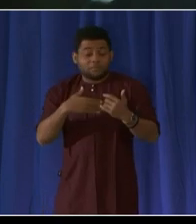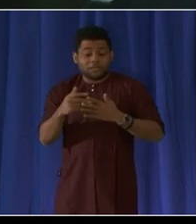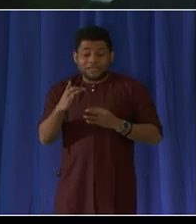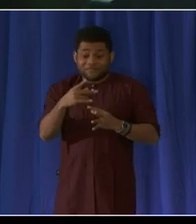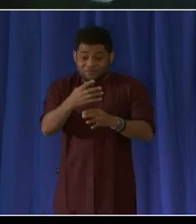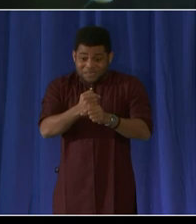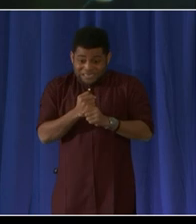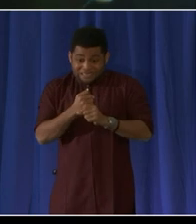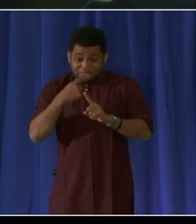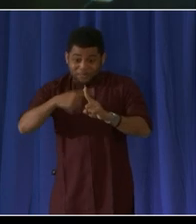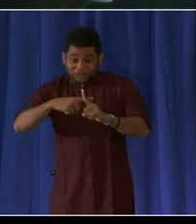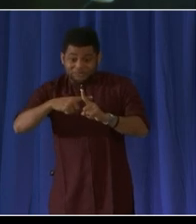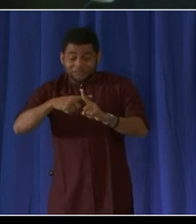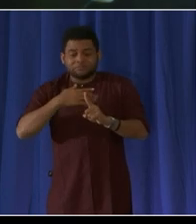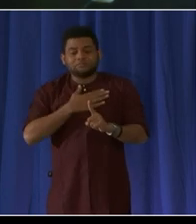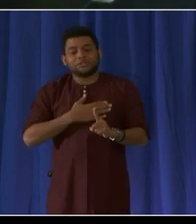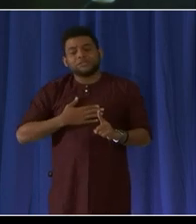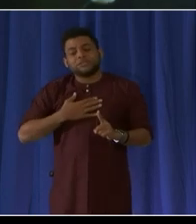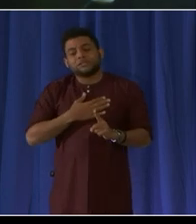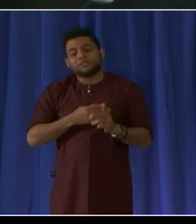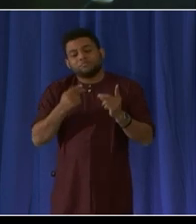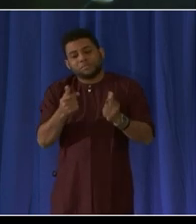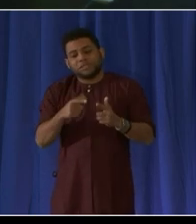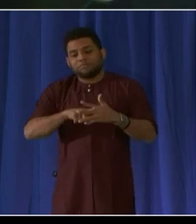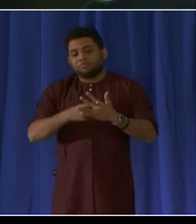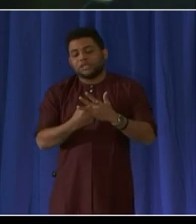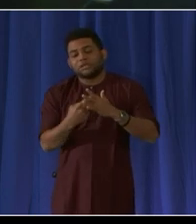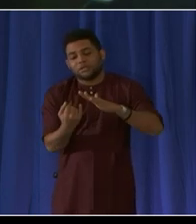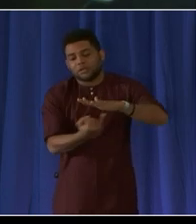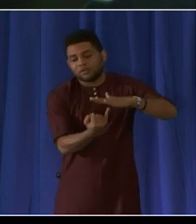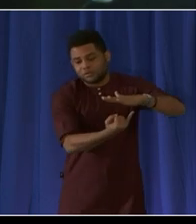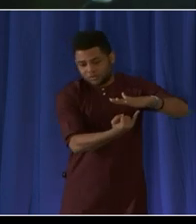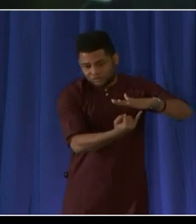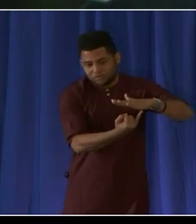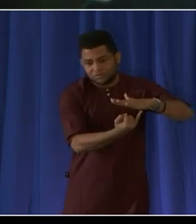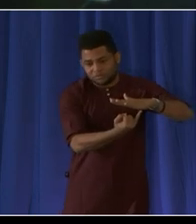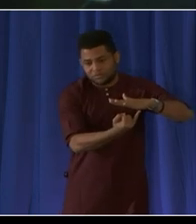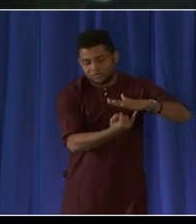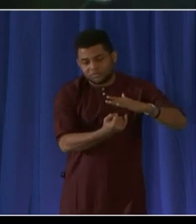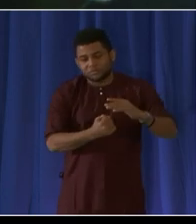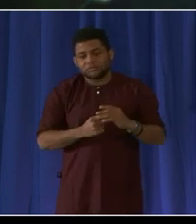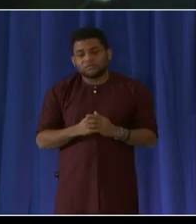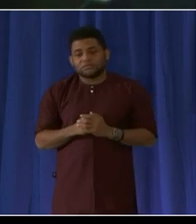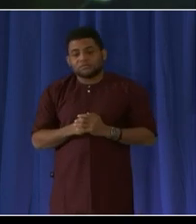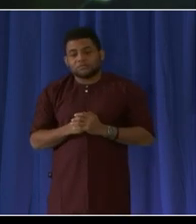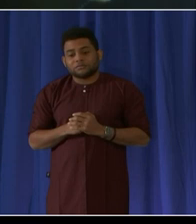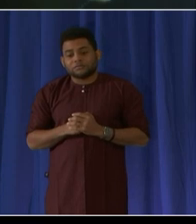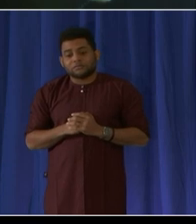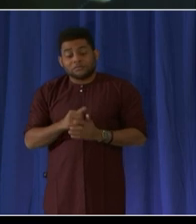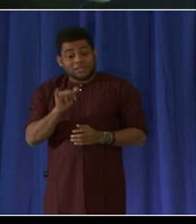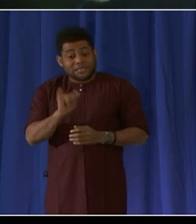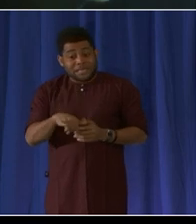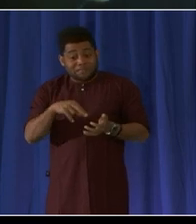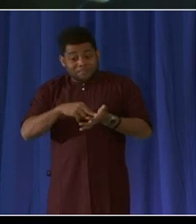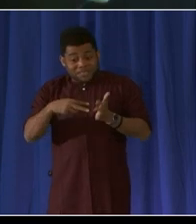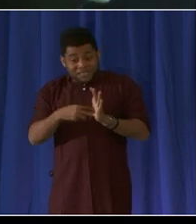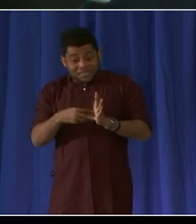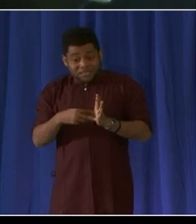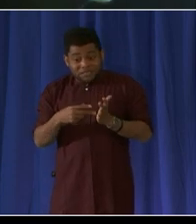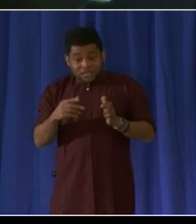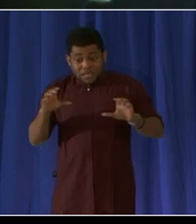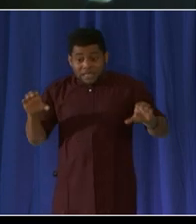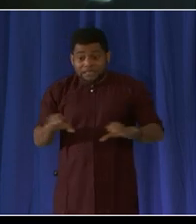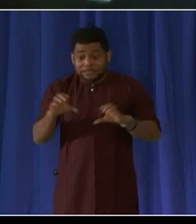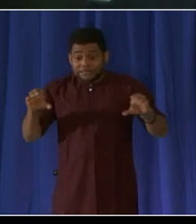COVID positive test, they must immediately begin quarantining, as that would be indicative